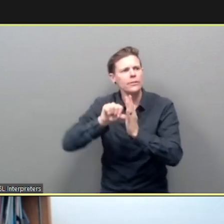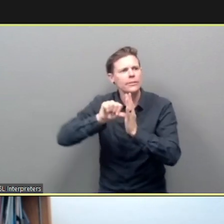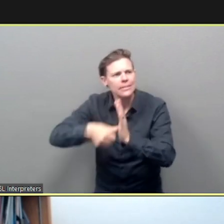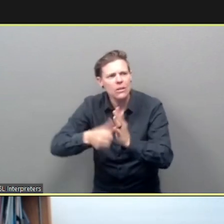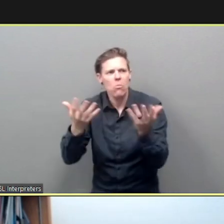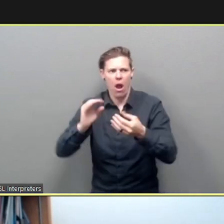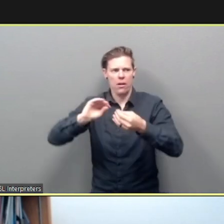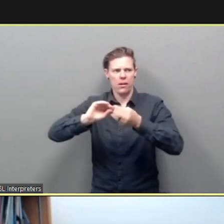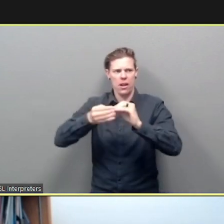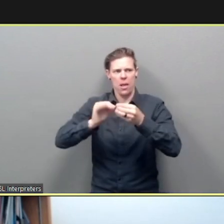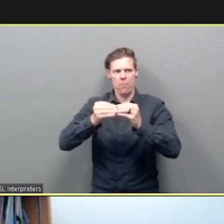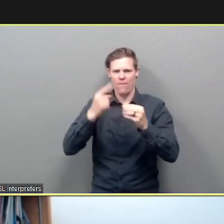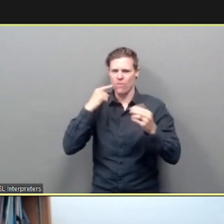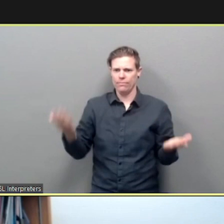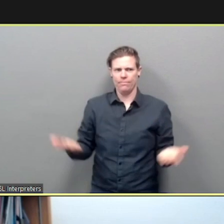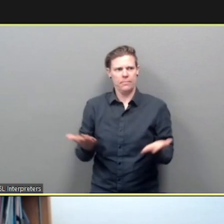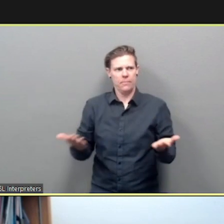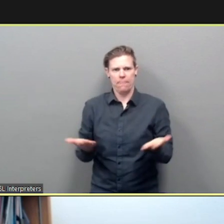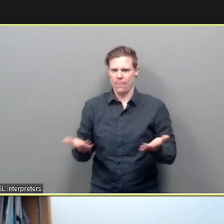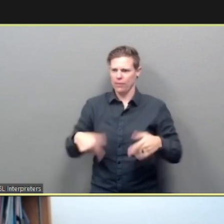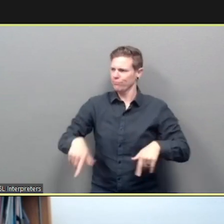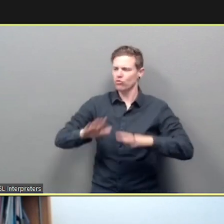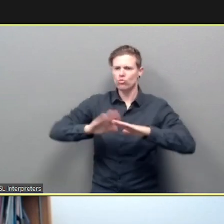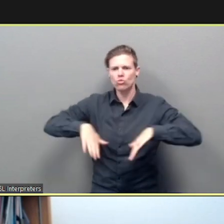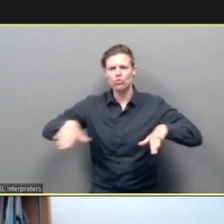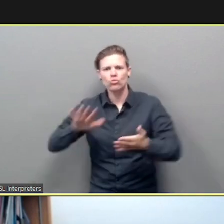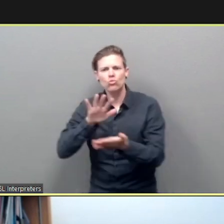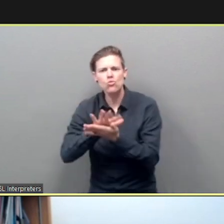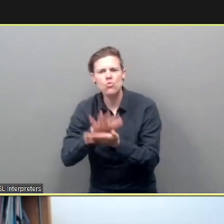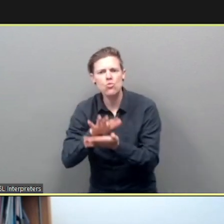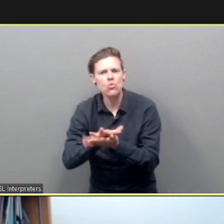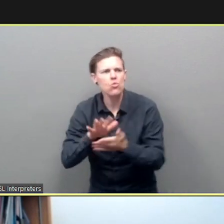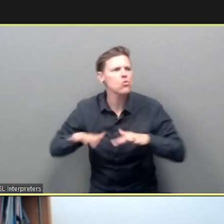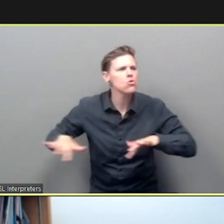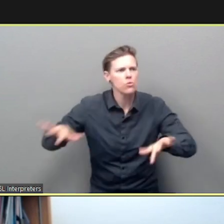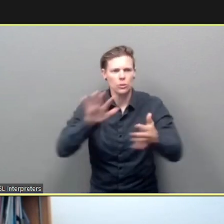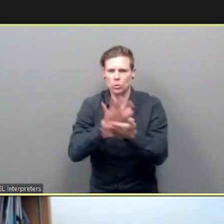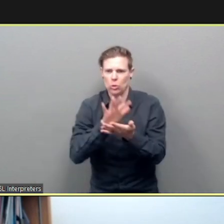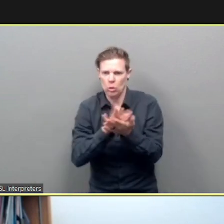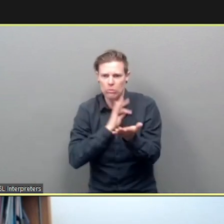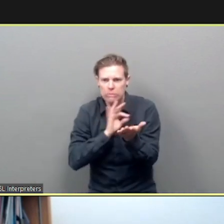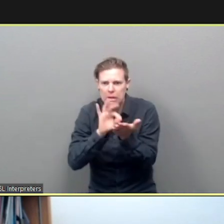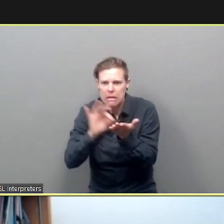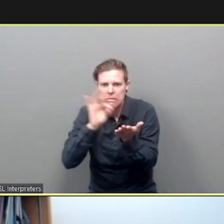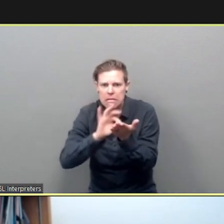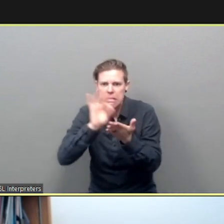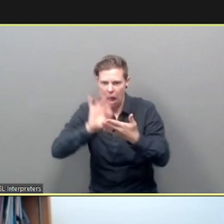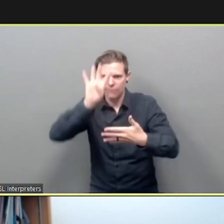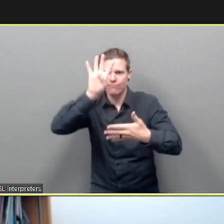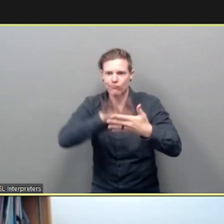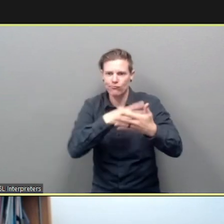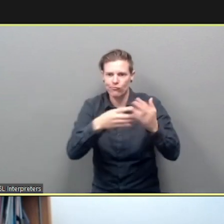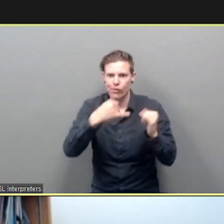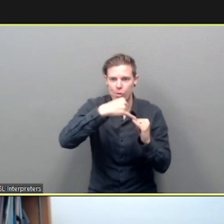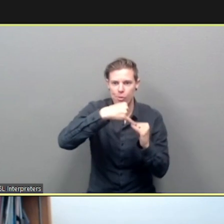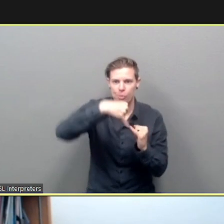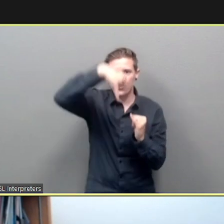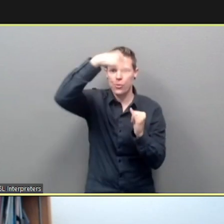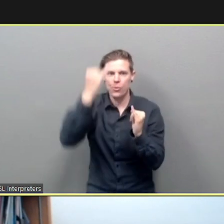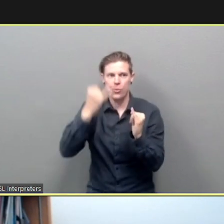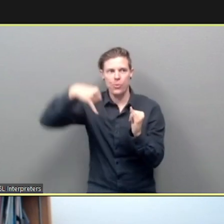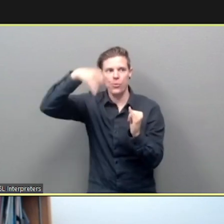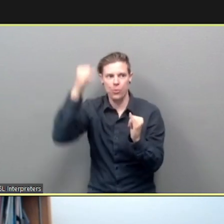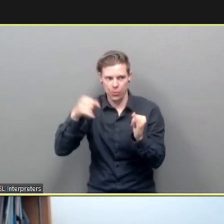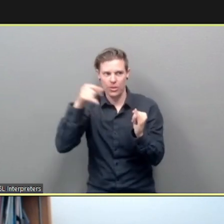children, school-age children predominantly in New Mexico. So the dark blue line that you see is going to be